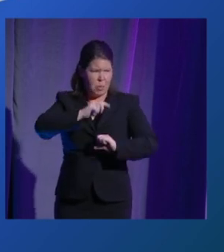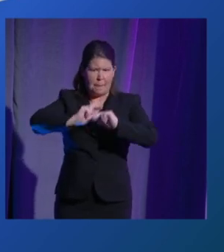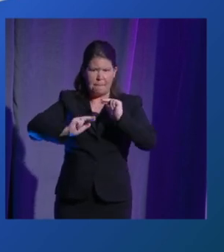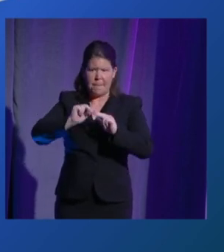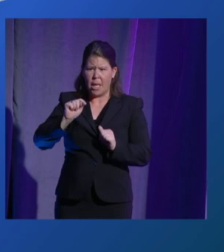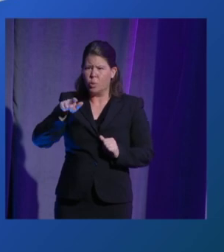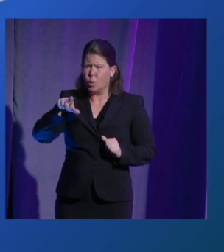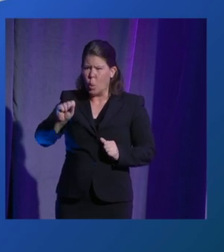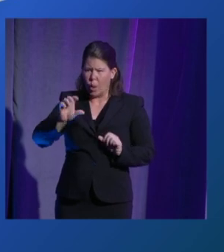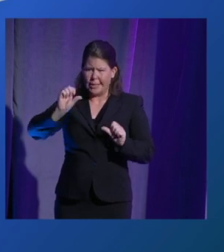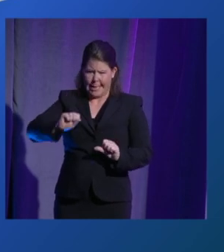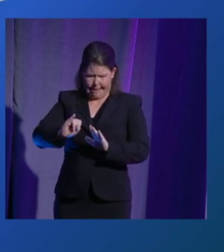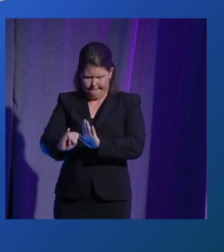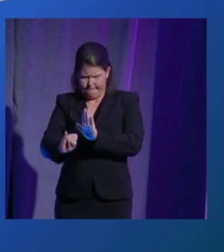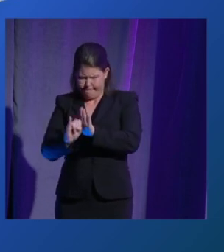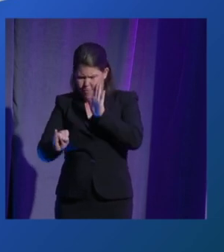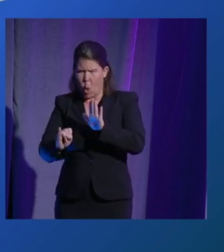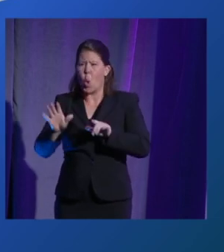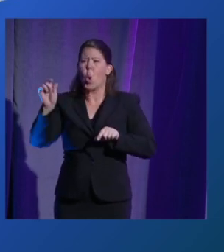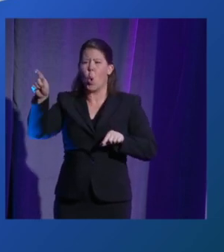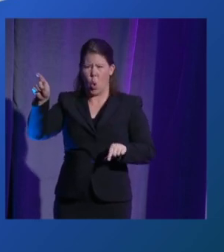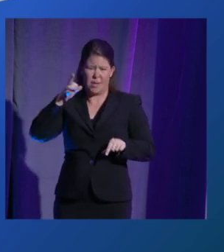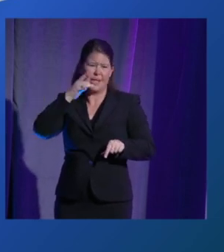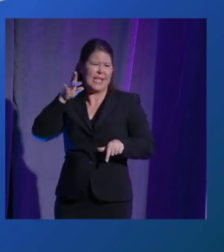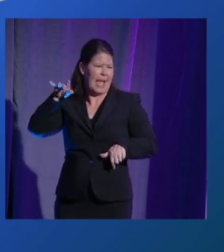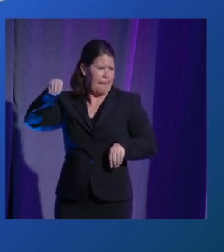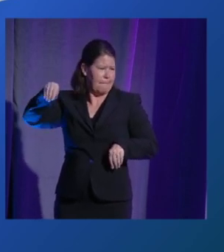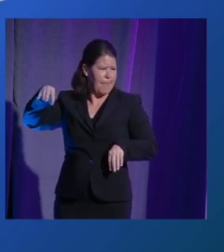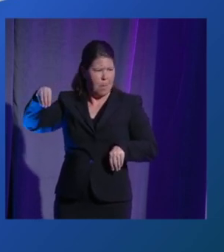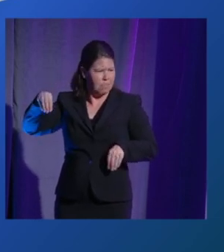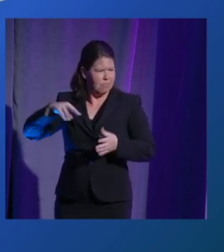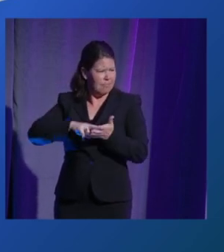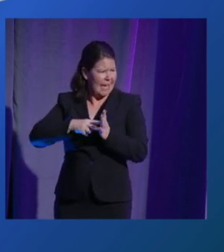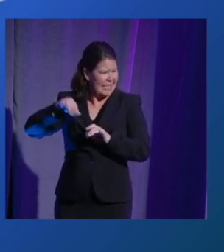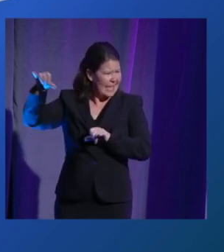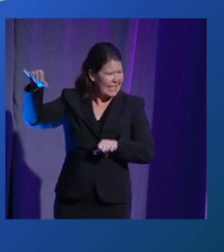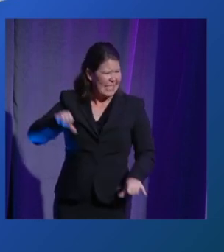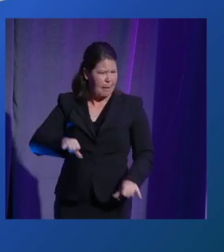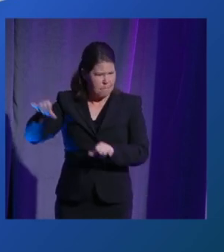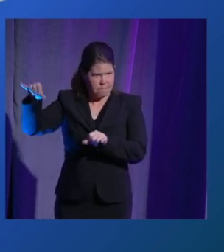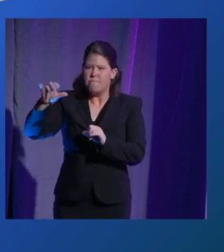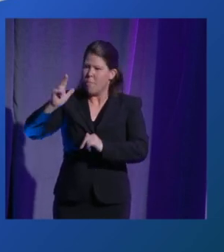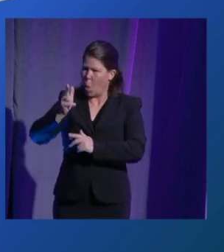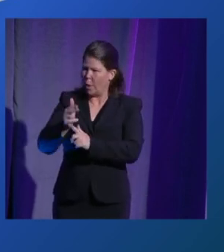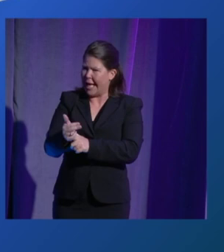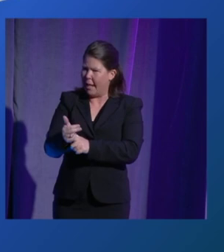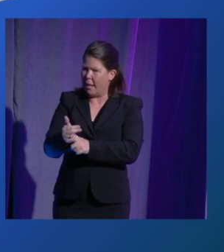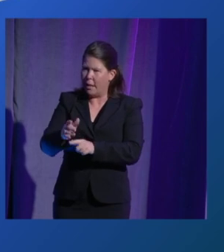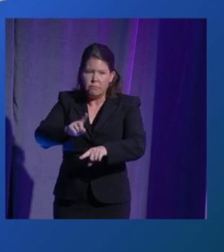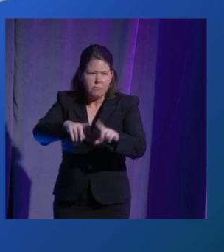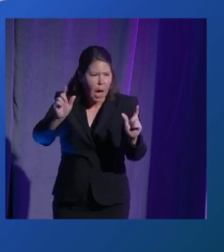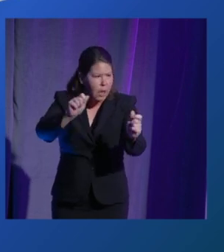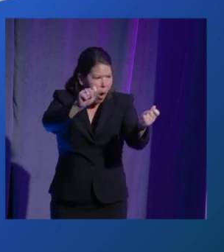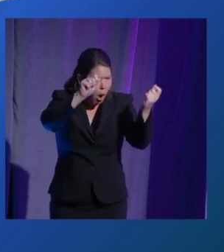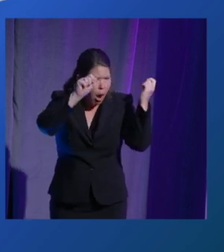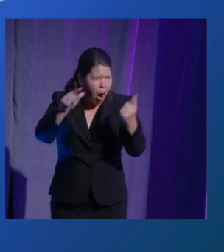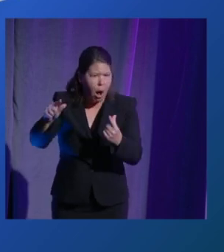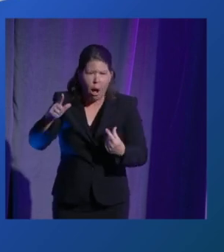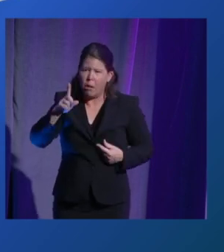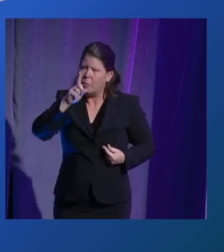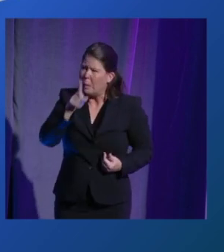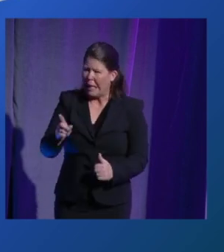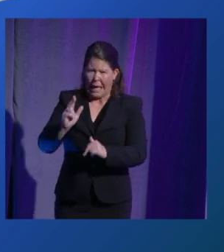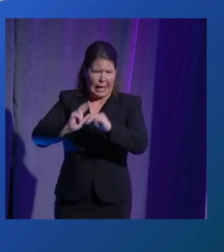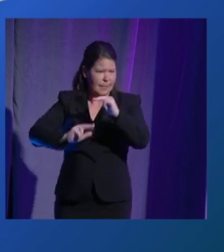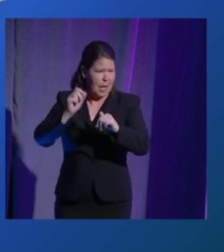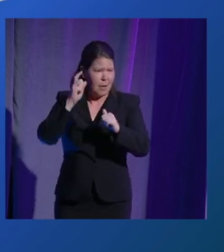specific feature on the flip side every Motel 6 in the United States has been renovated to look virtually identical a and so